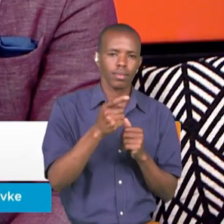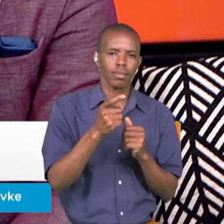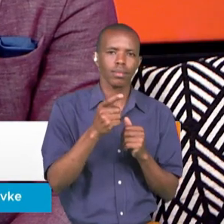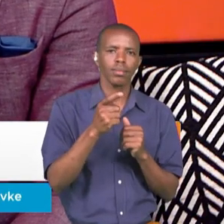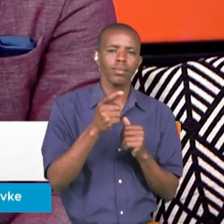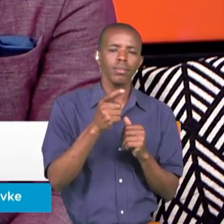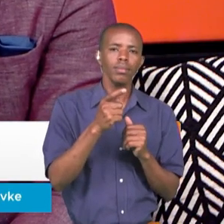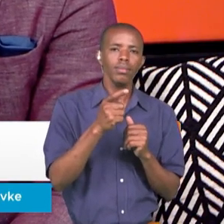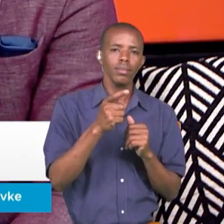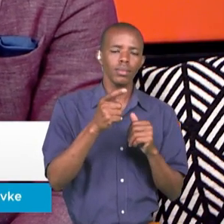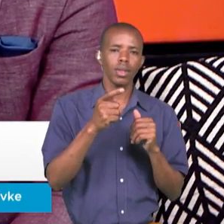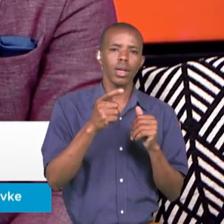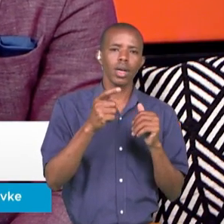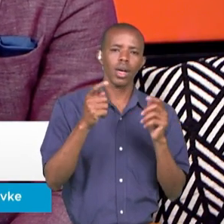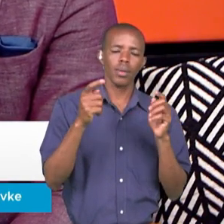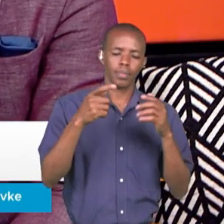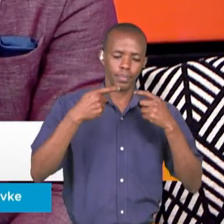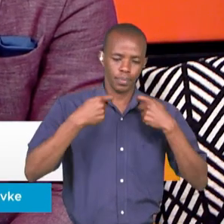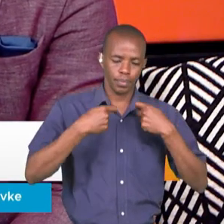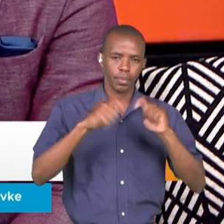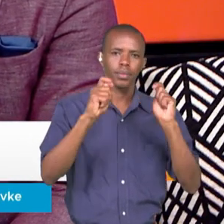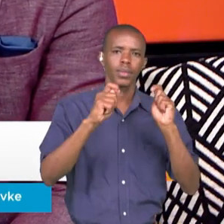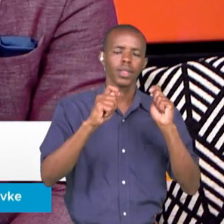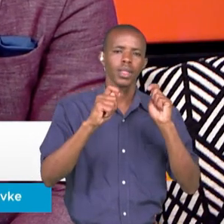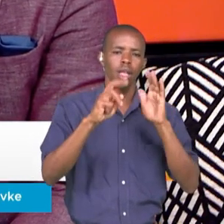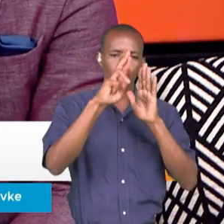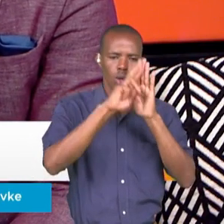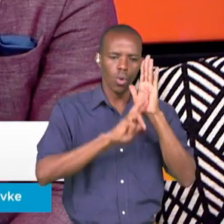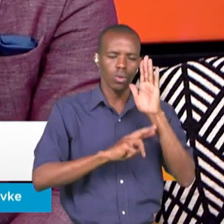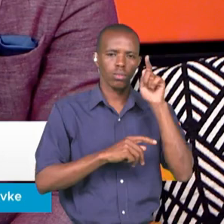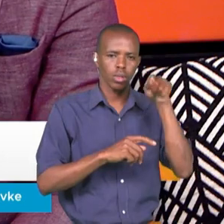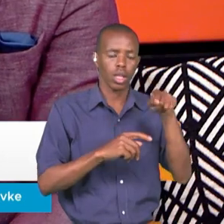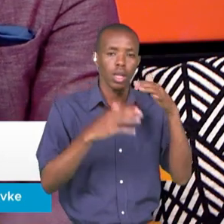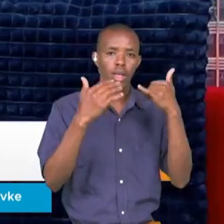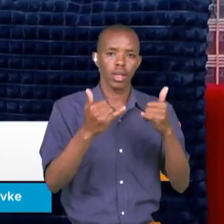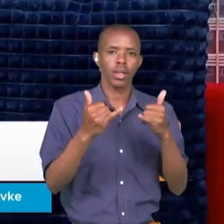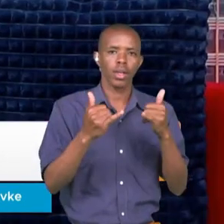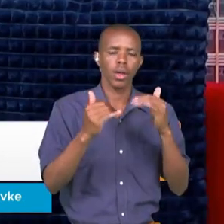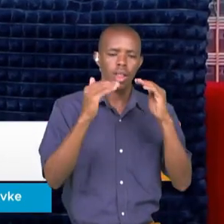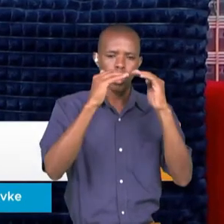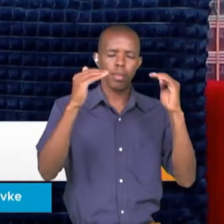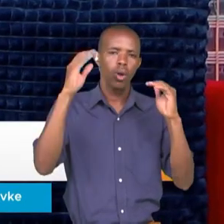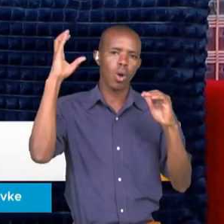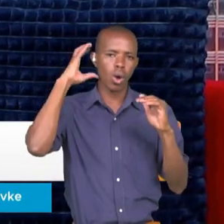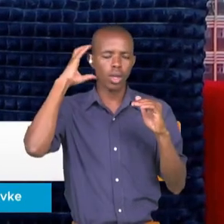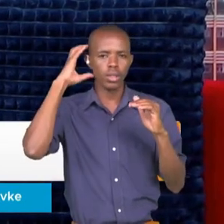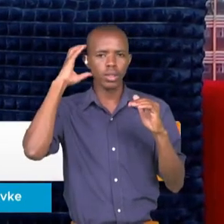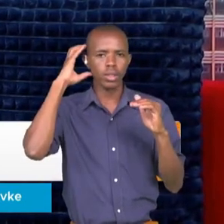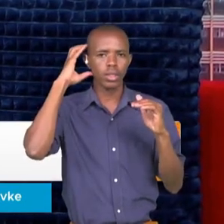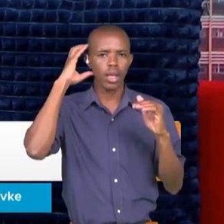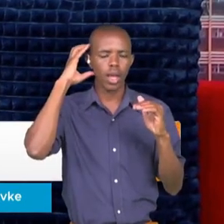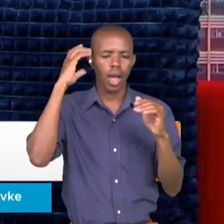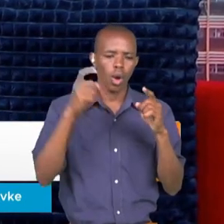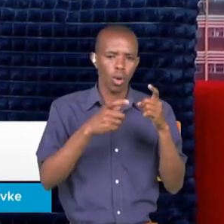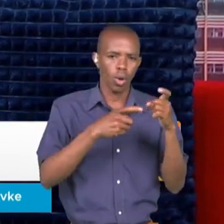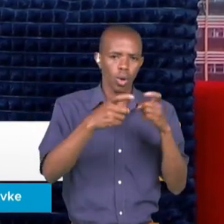the implementation of the rules that exist. Mm-hmm. Right now, the mid-level colleges are governed